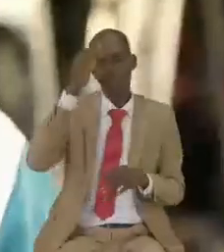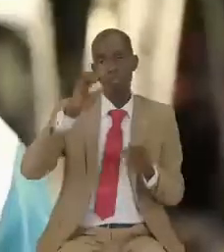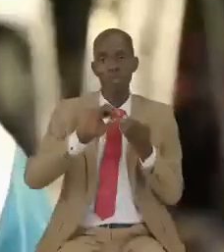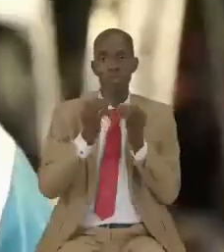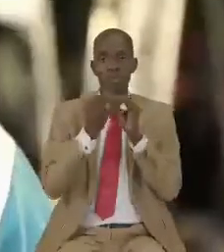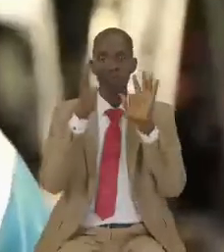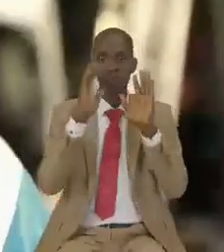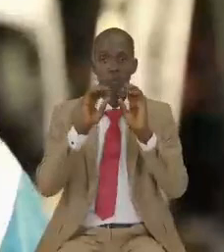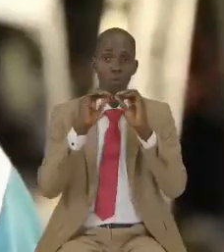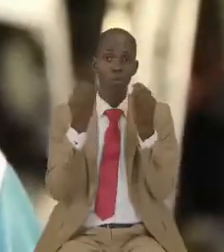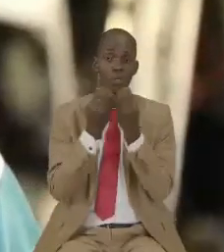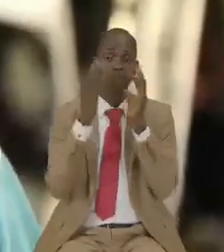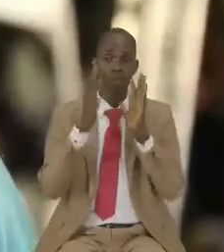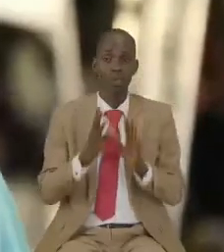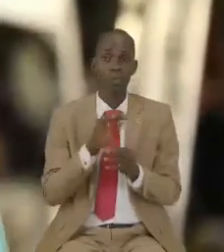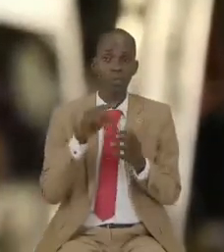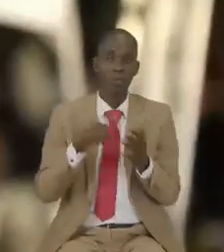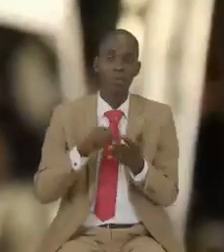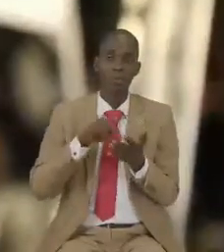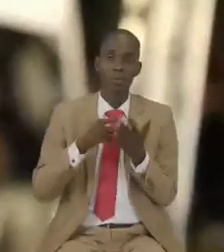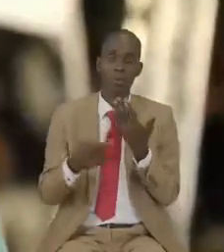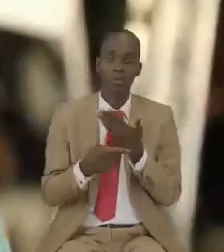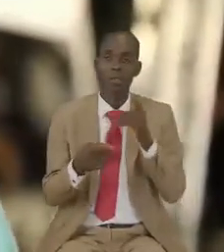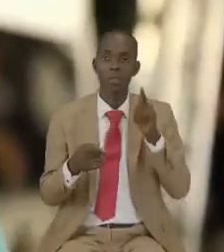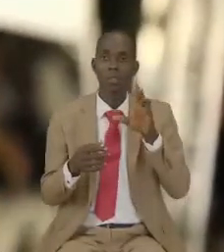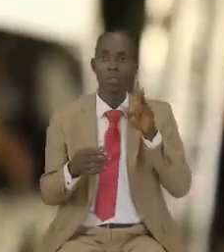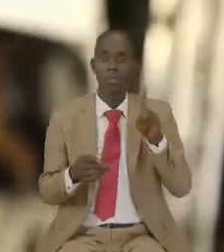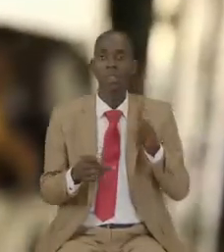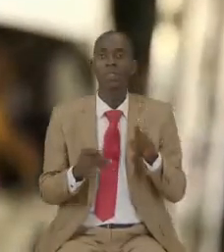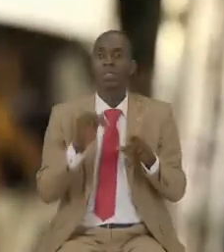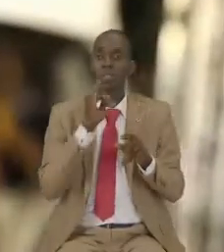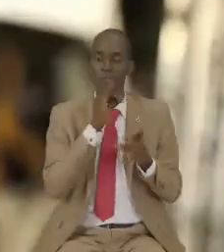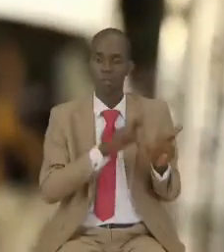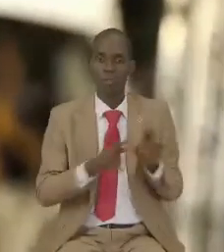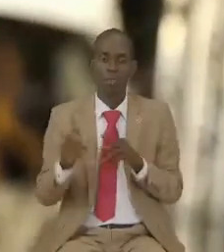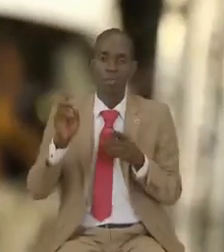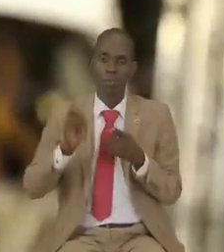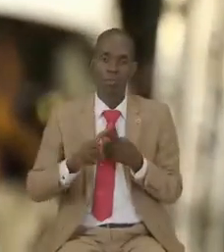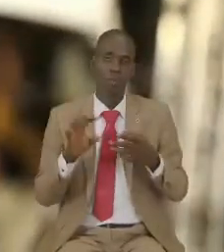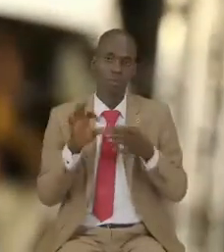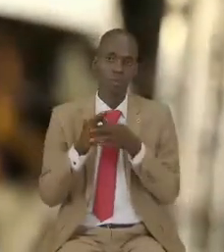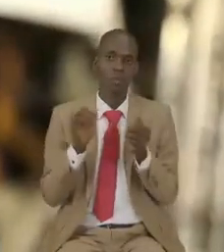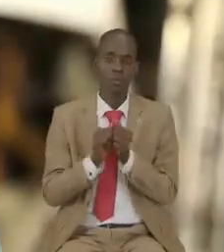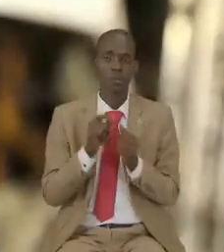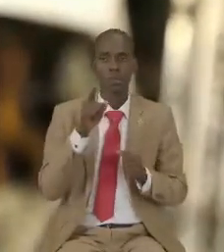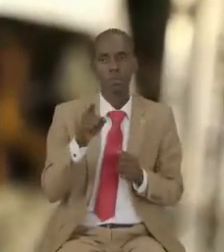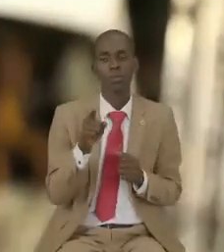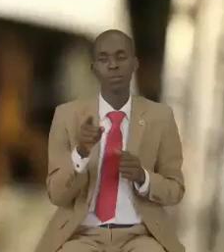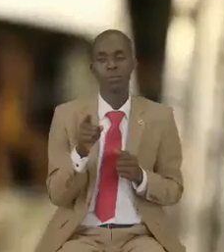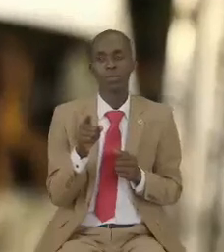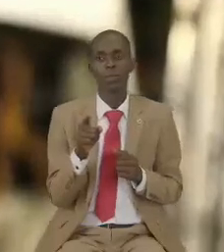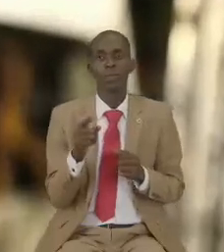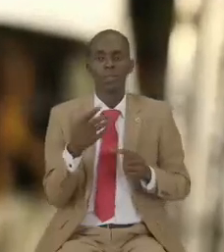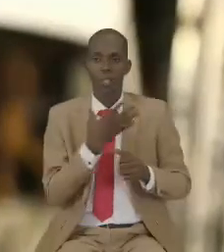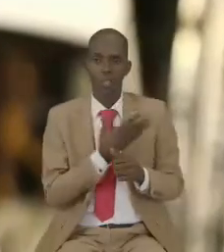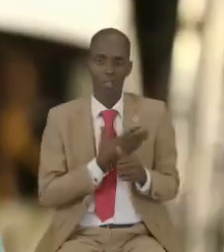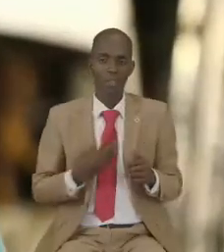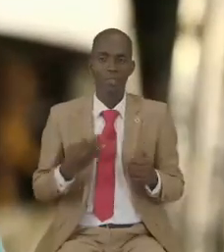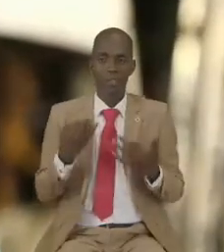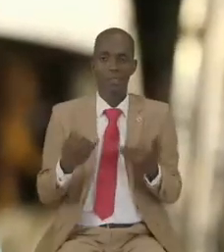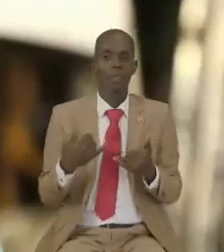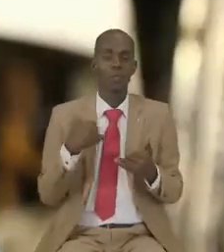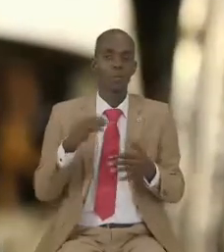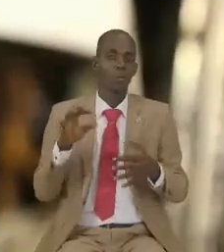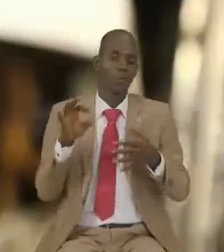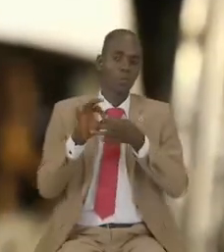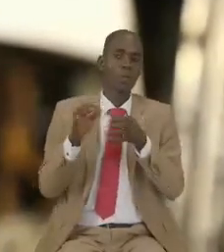with Kumuyi, Pastor W.F. Kumuyi, is ready to connect with you. Right now, I will leave you with our moderator. I will be back, because biggest daddy will